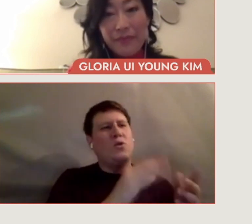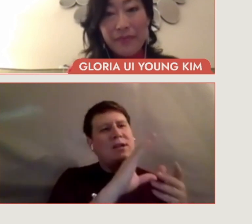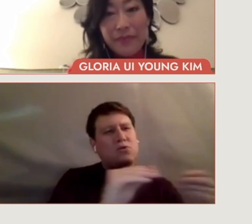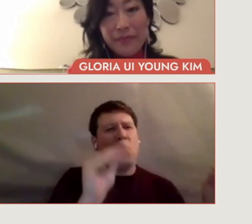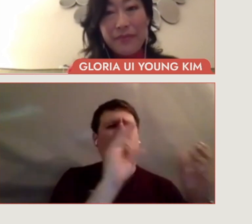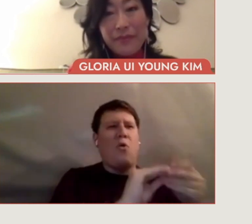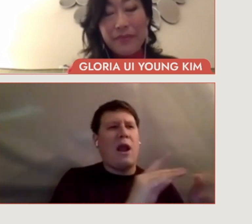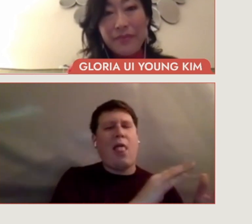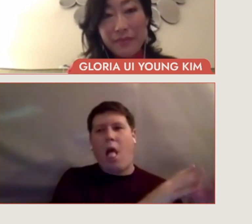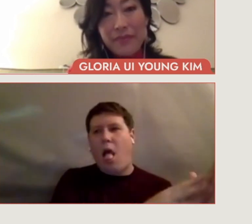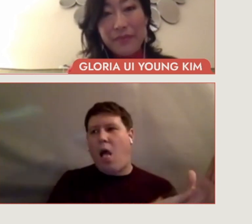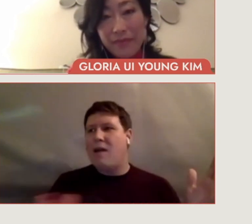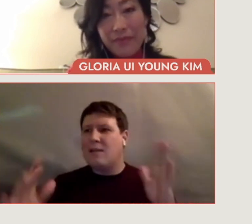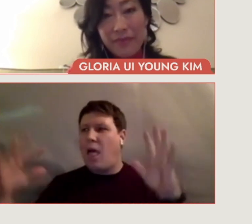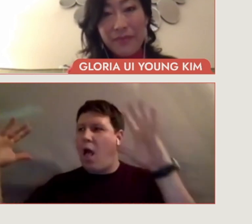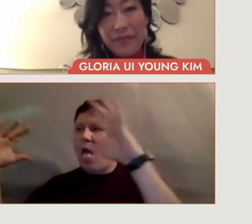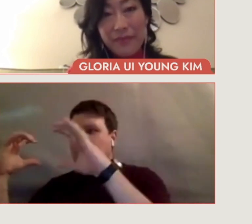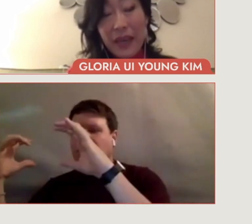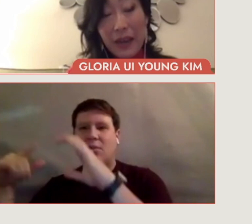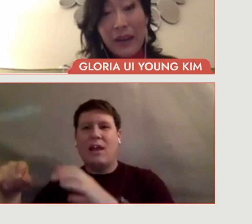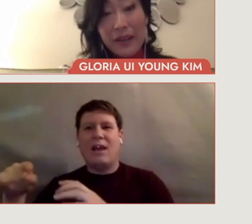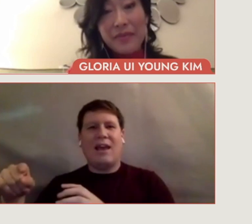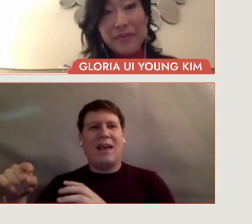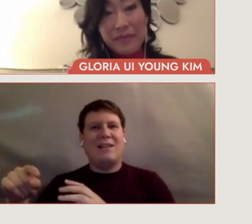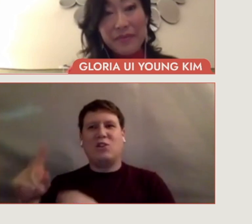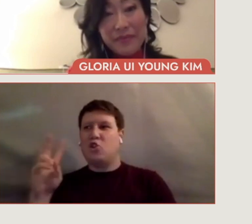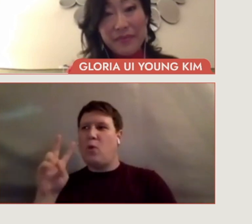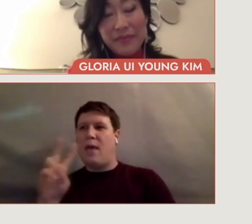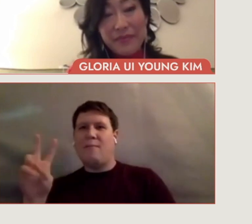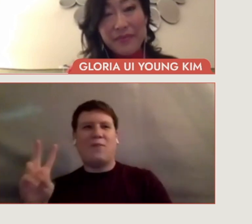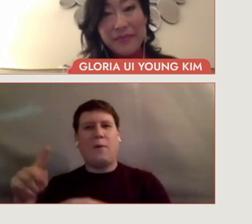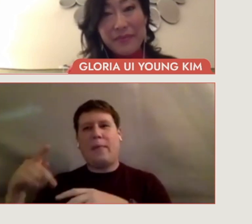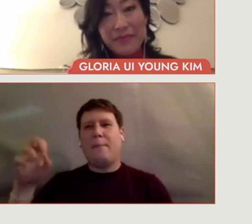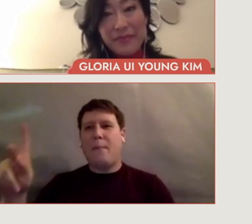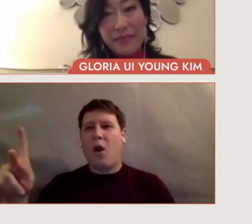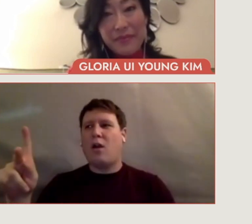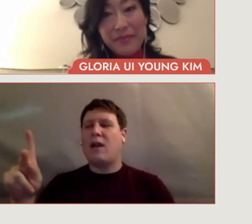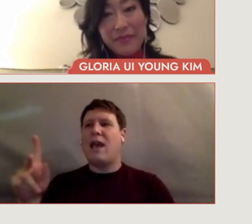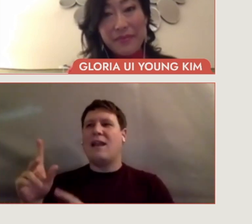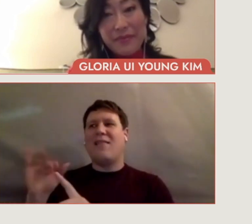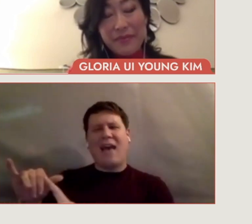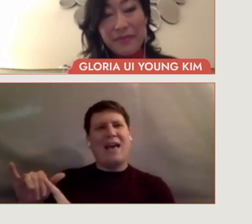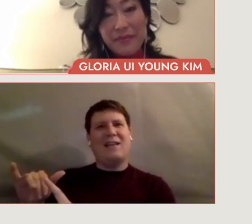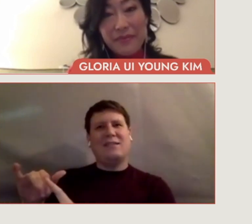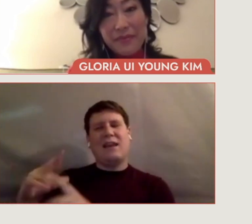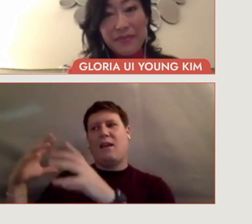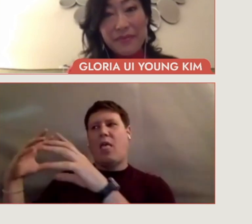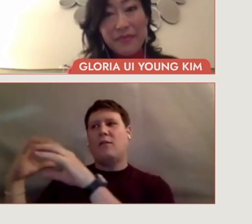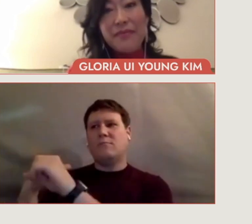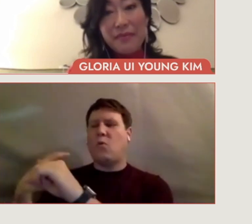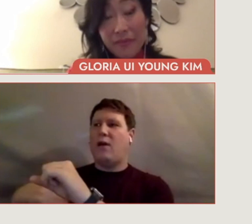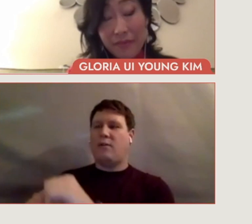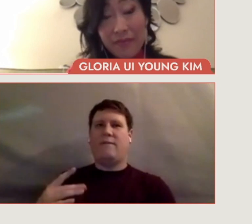to try to rewrite that story. Mm-hmm. Yeah. Especially when there are times where we need to change,